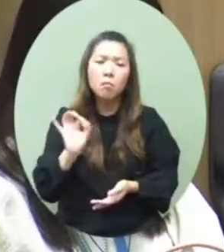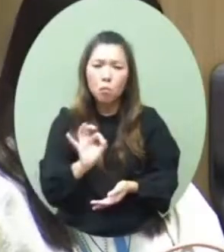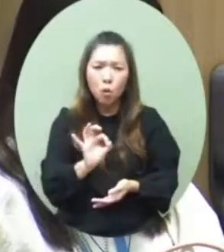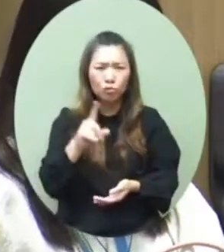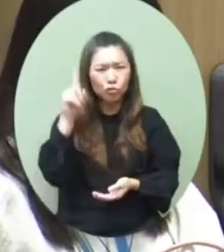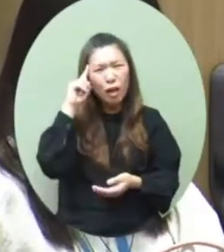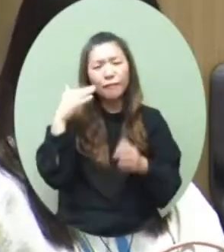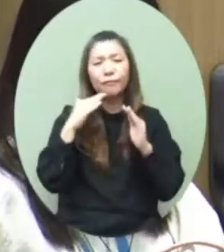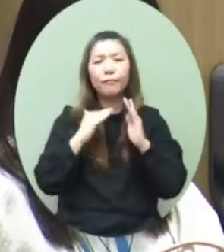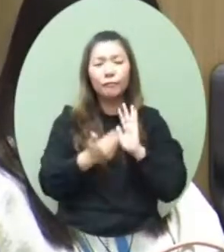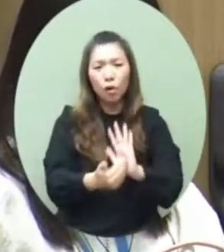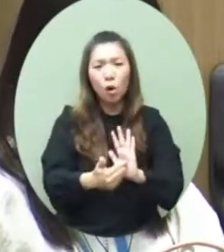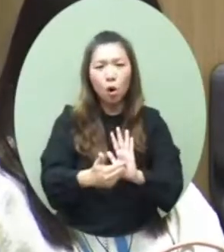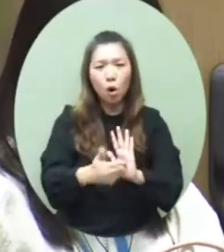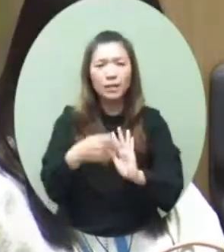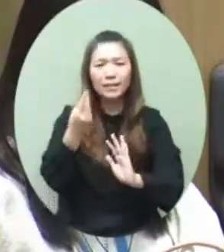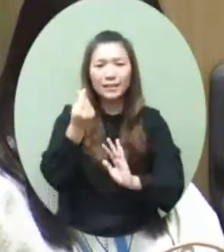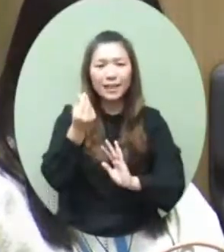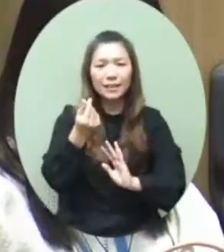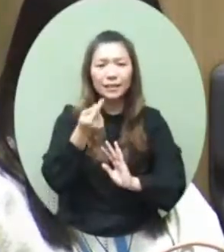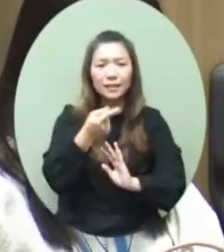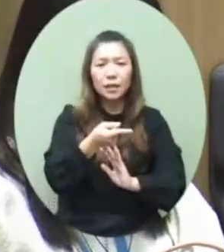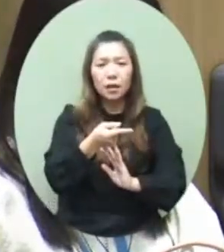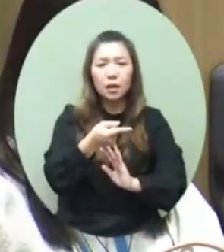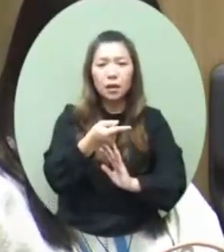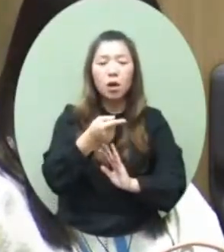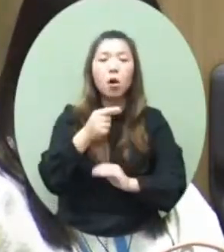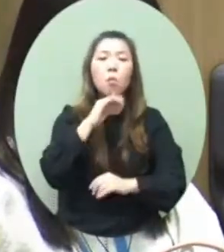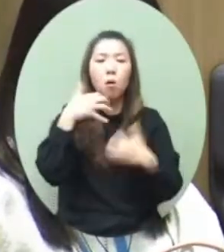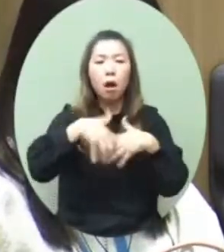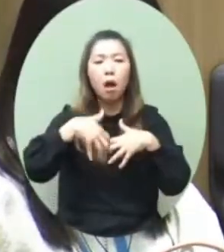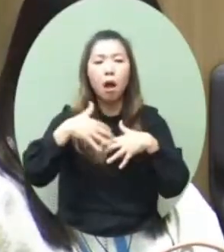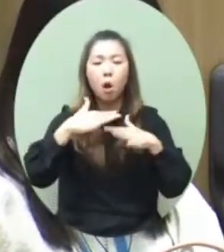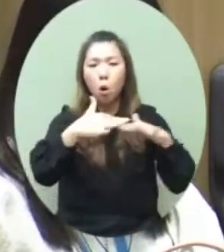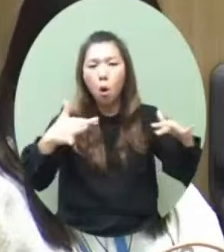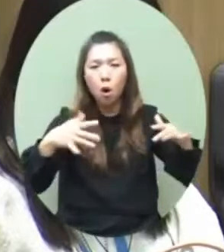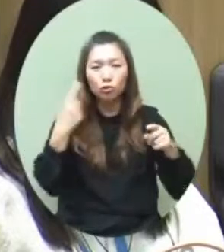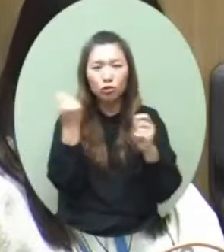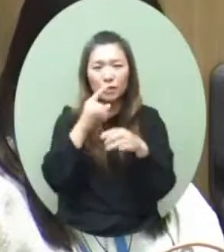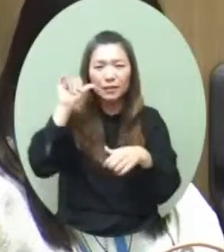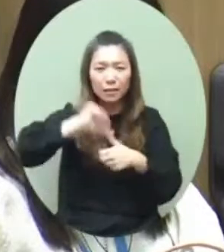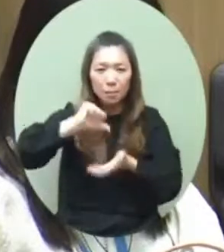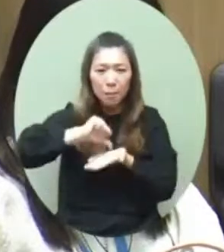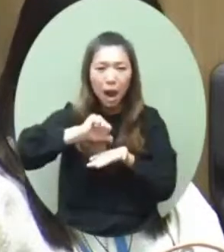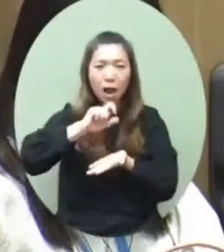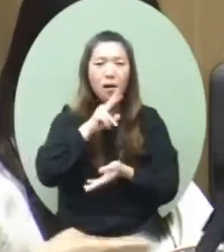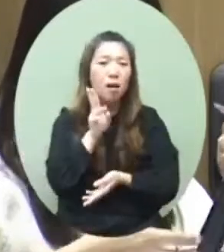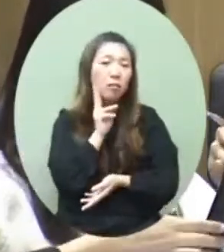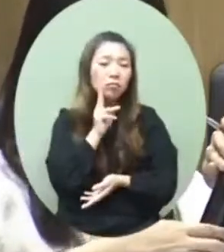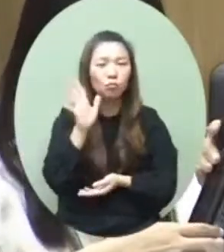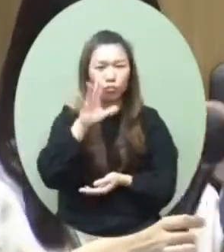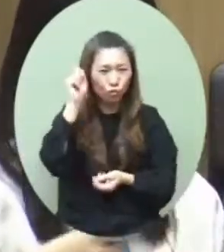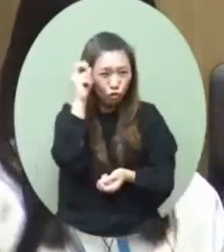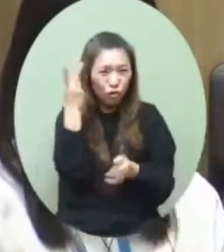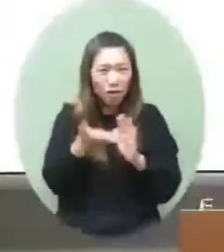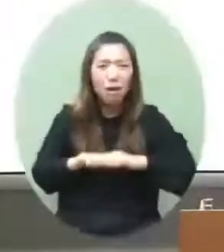that for the Gourmet Marketplace, no KPIs will be set. How do you make sure that